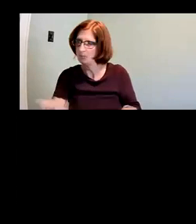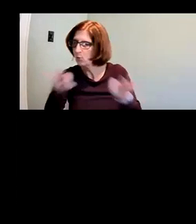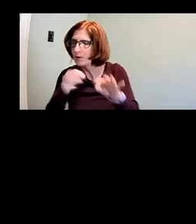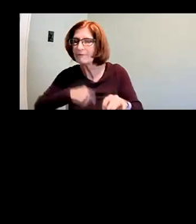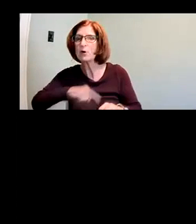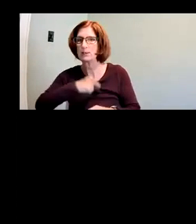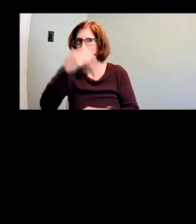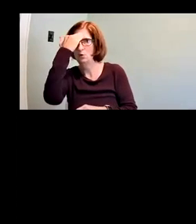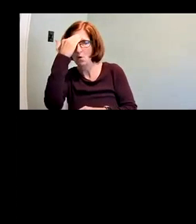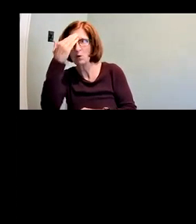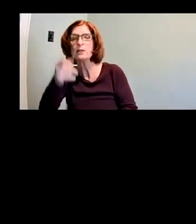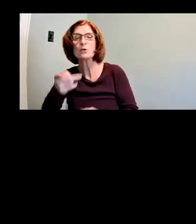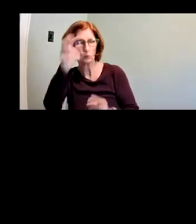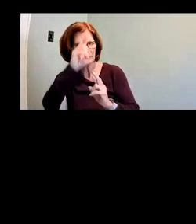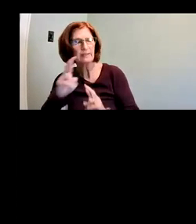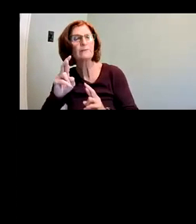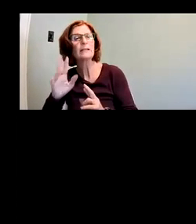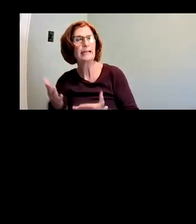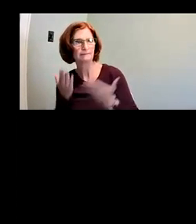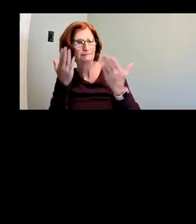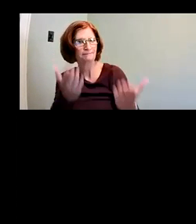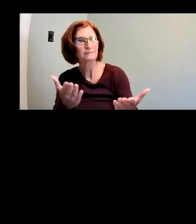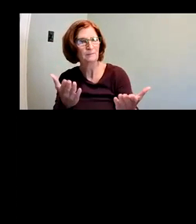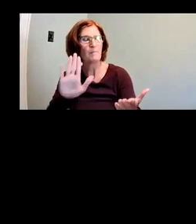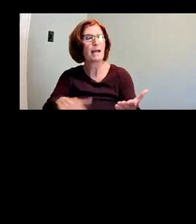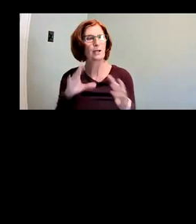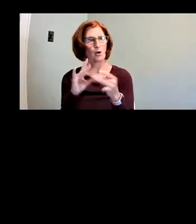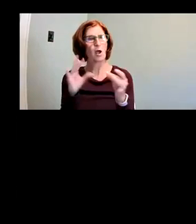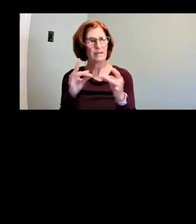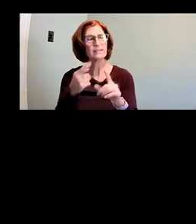Respectfully submitted, the Housing Justice Table of Pittsburgh United. Thank you.